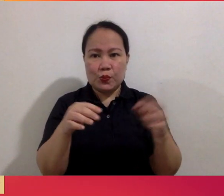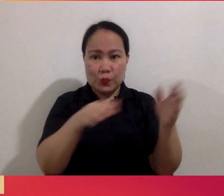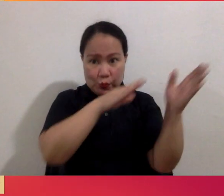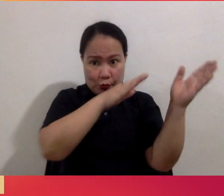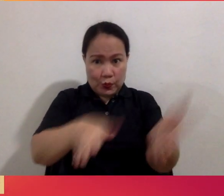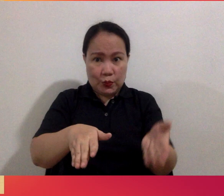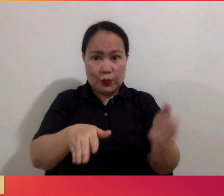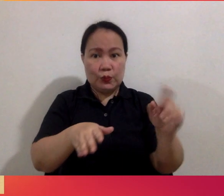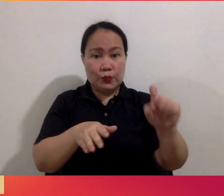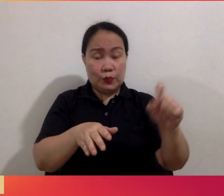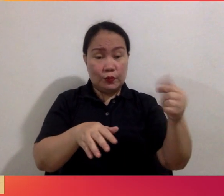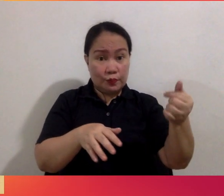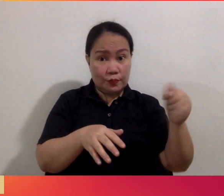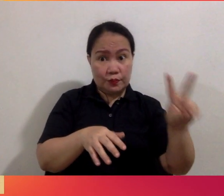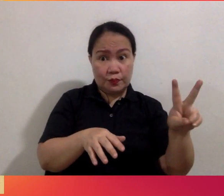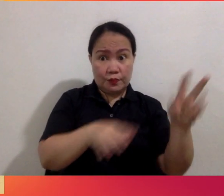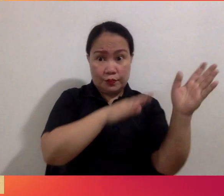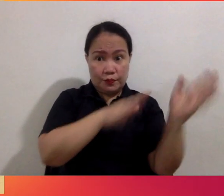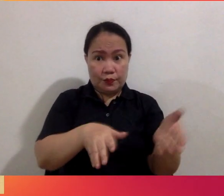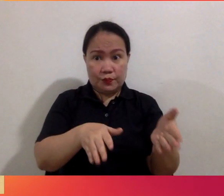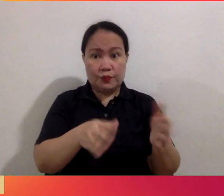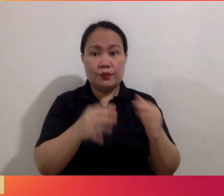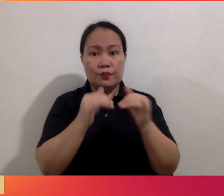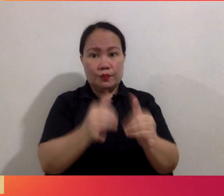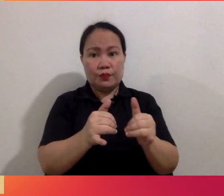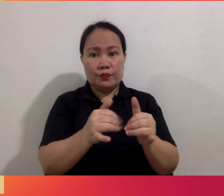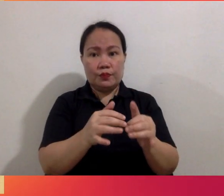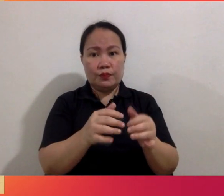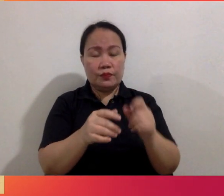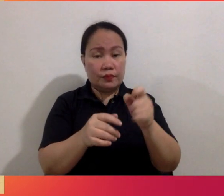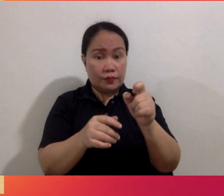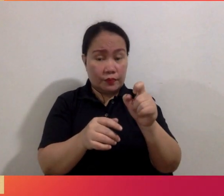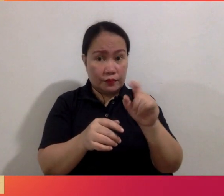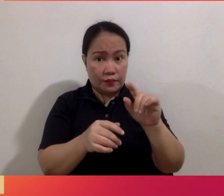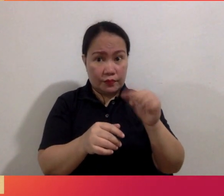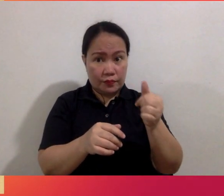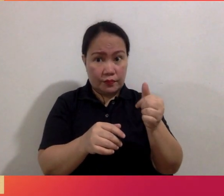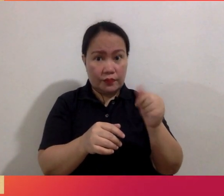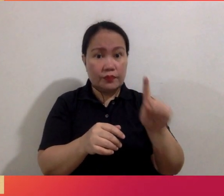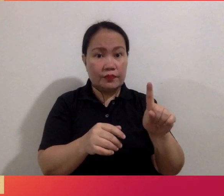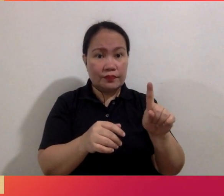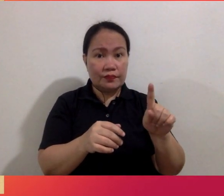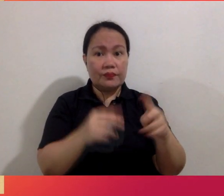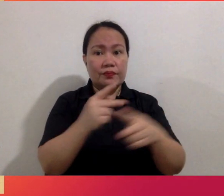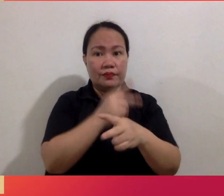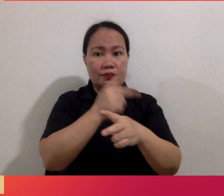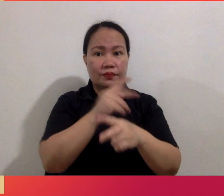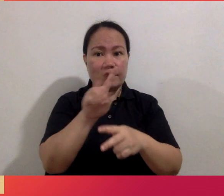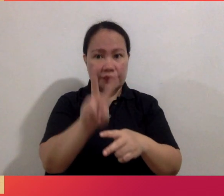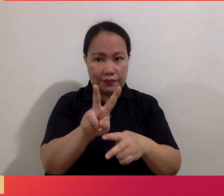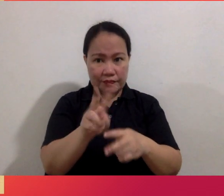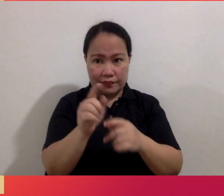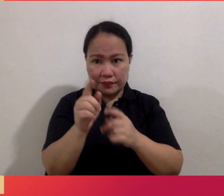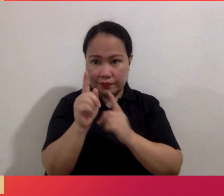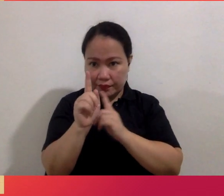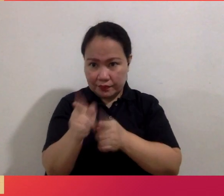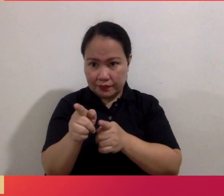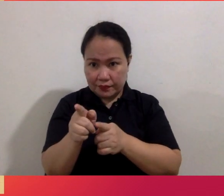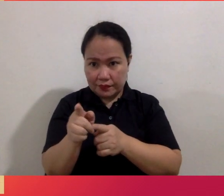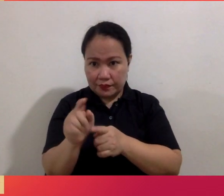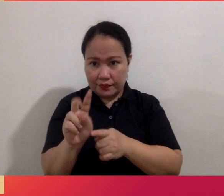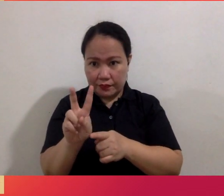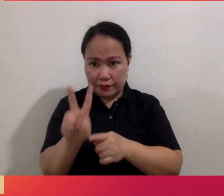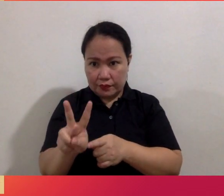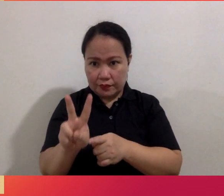So, makakancel natin si x plus 2. May iwan si x plus 1. Times natin kay 2. And that is